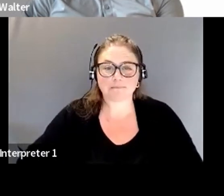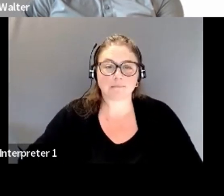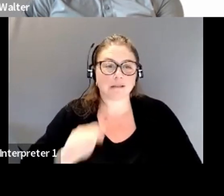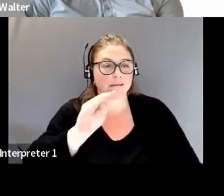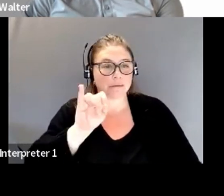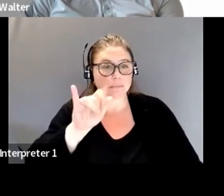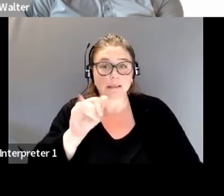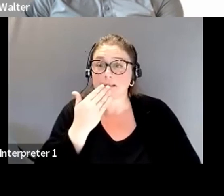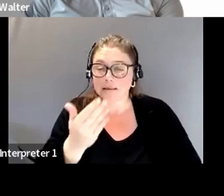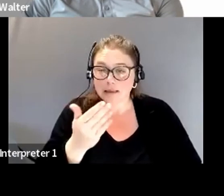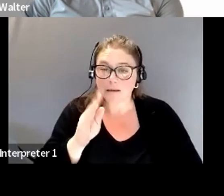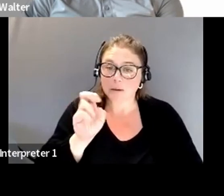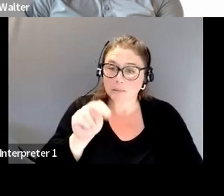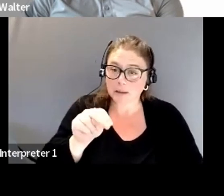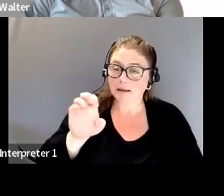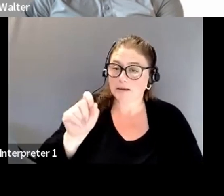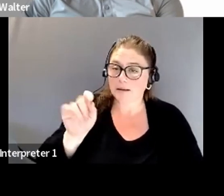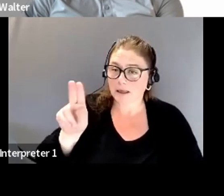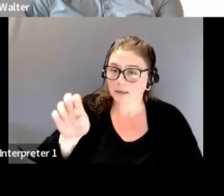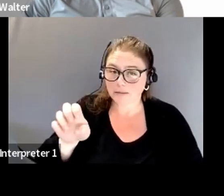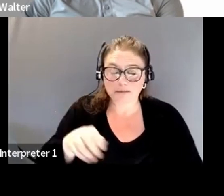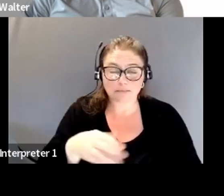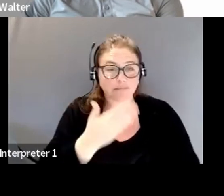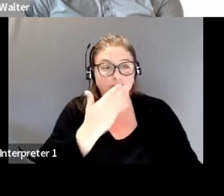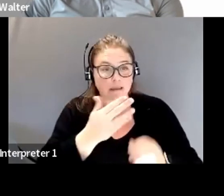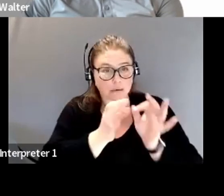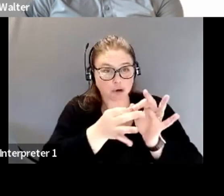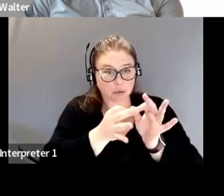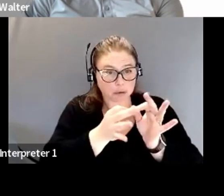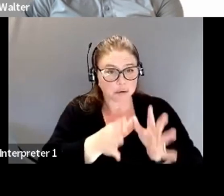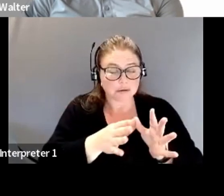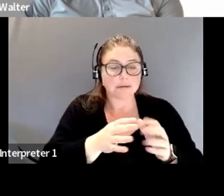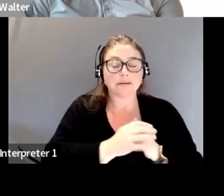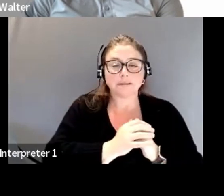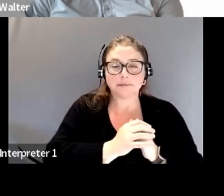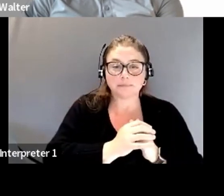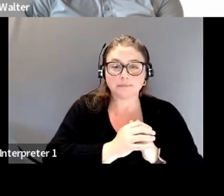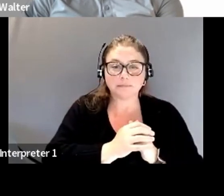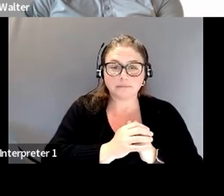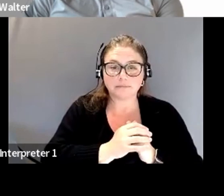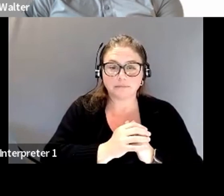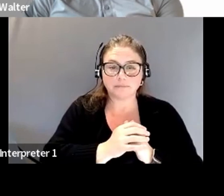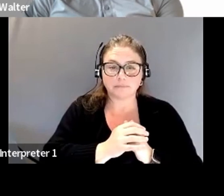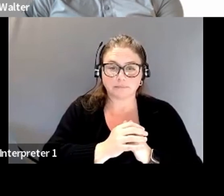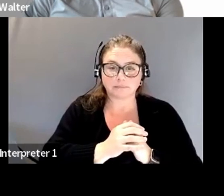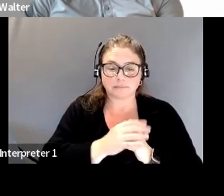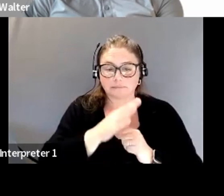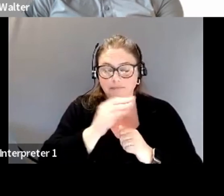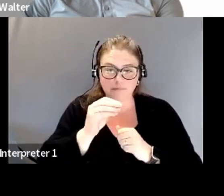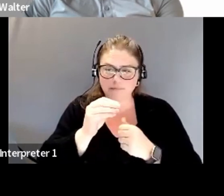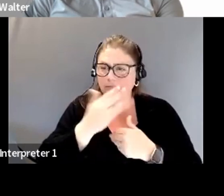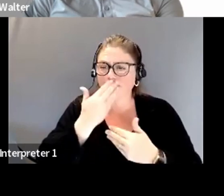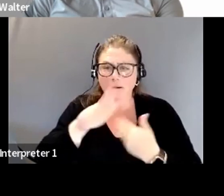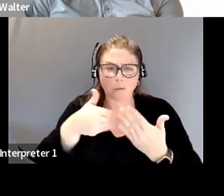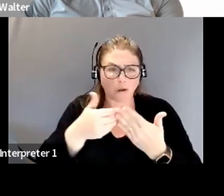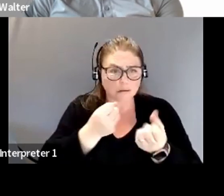you, Jordan. Thank you, Ben and Katherine. Thank you to our lovely ASL interpreters, and of course to our sponsors and all of you for